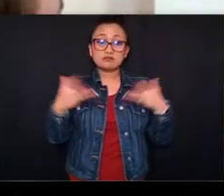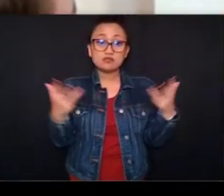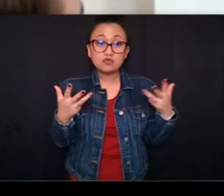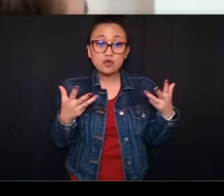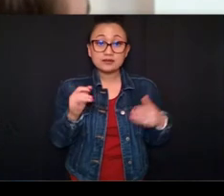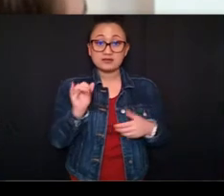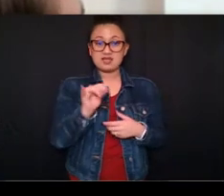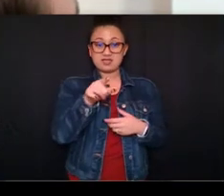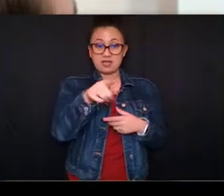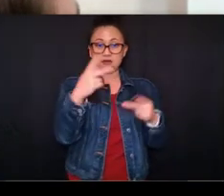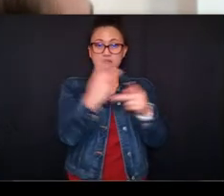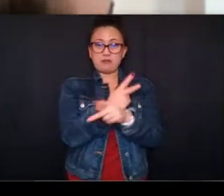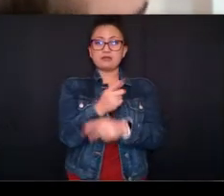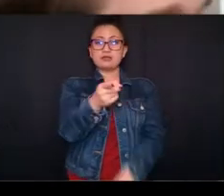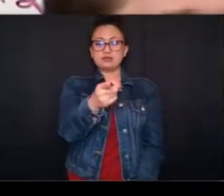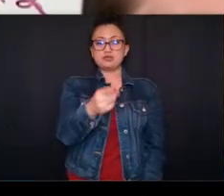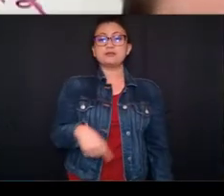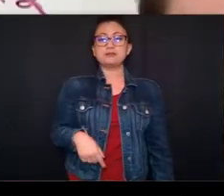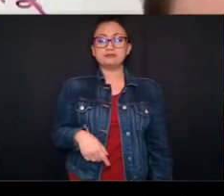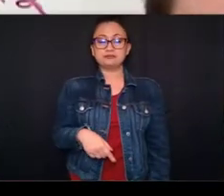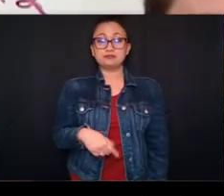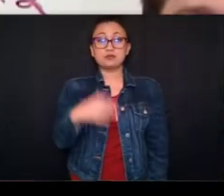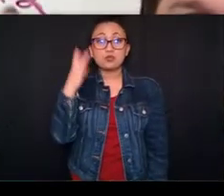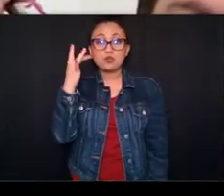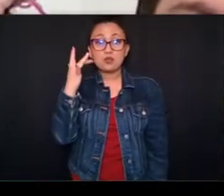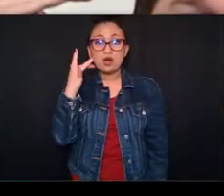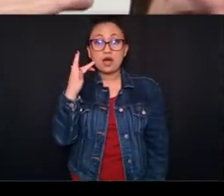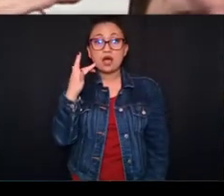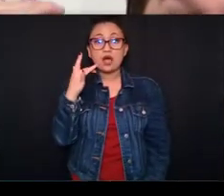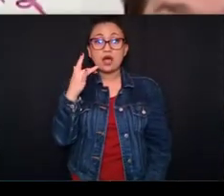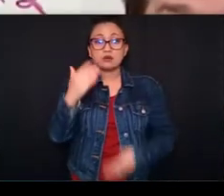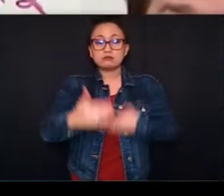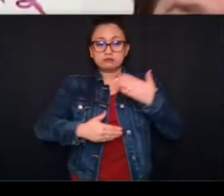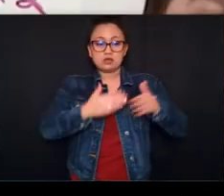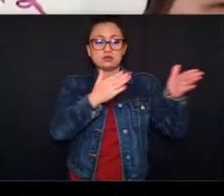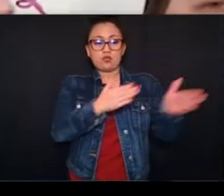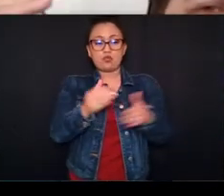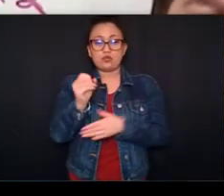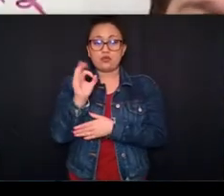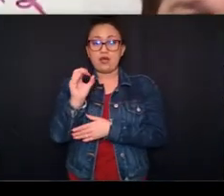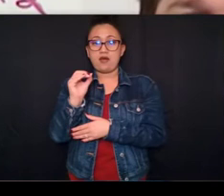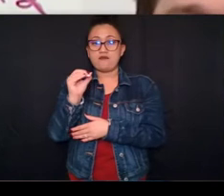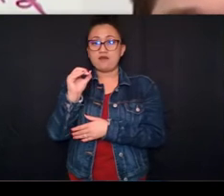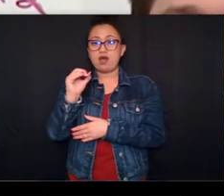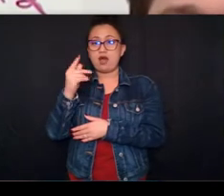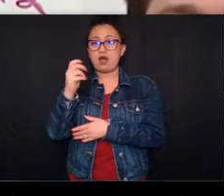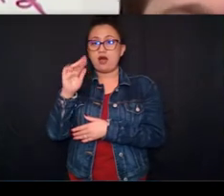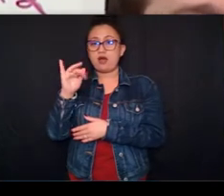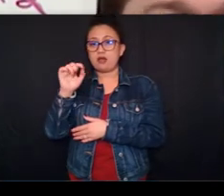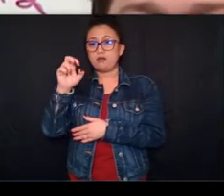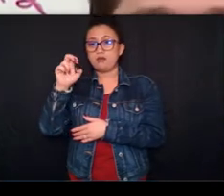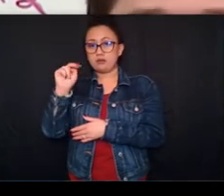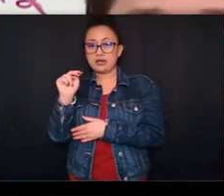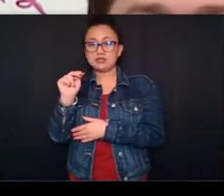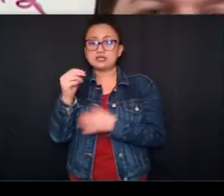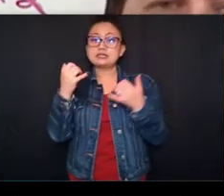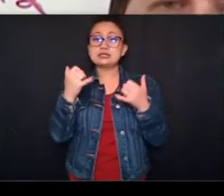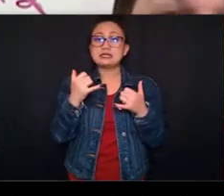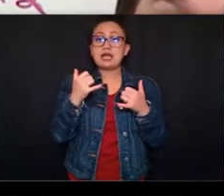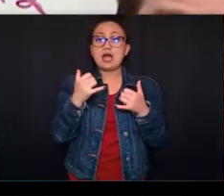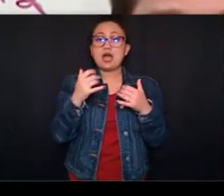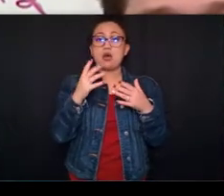this operation, the multiplication, because we go through the order of operations. We've done the parentheses. Now we look for addition and subtraction. We don't have